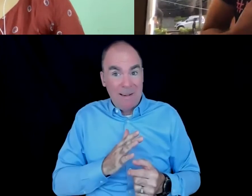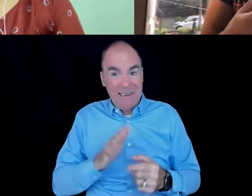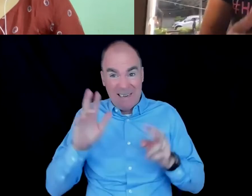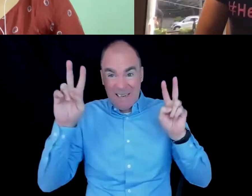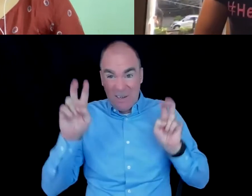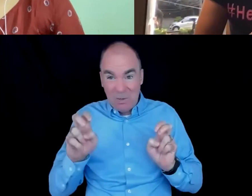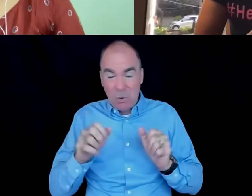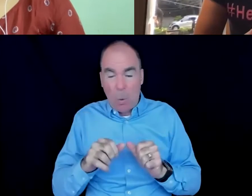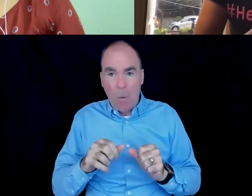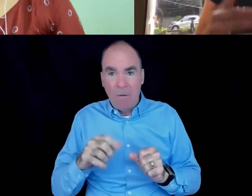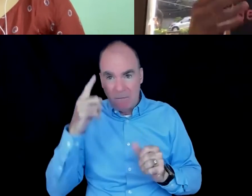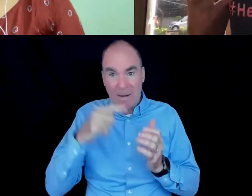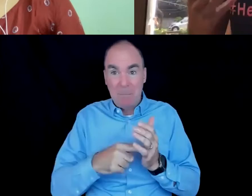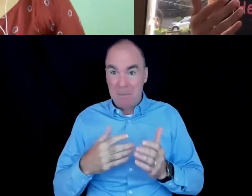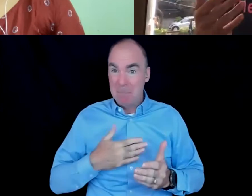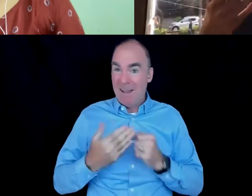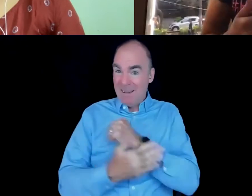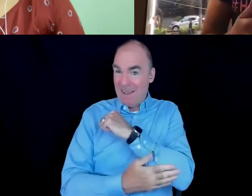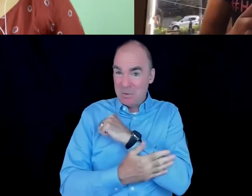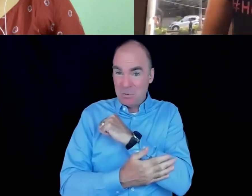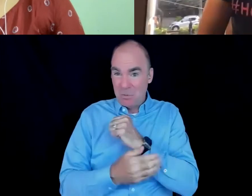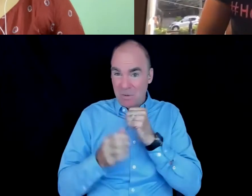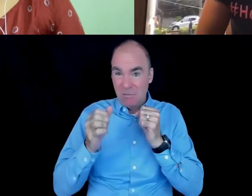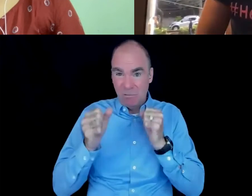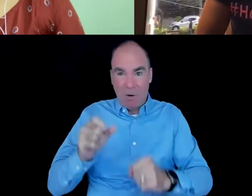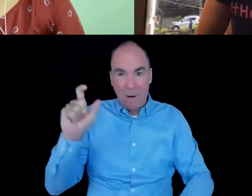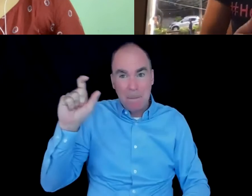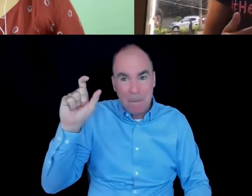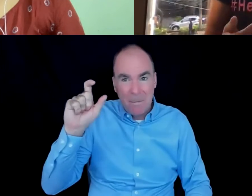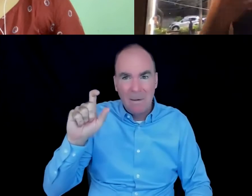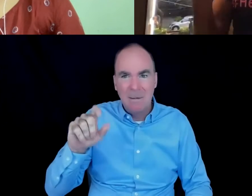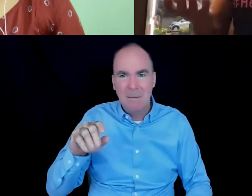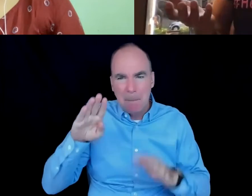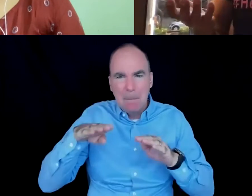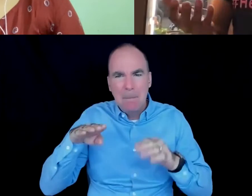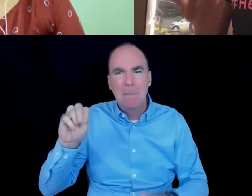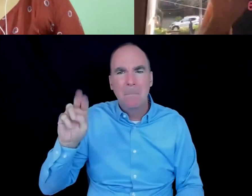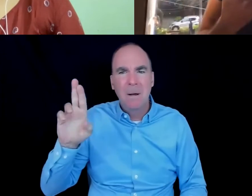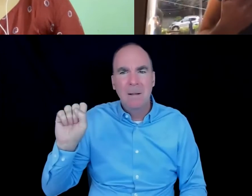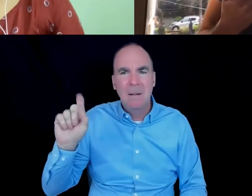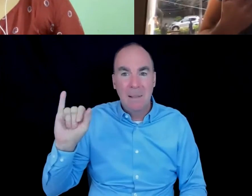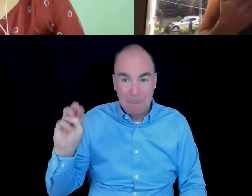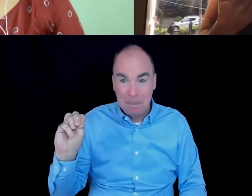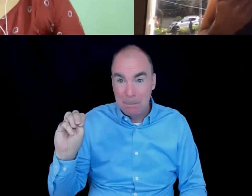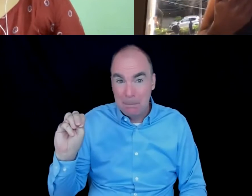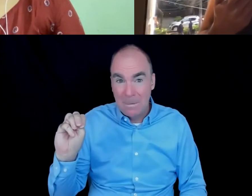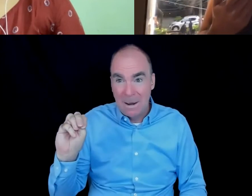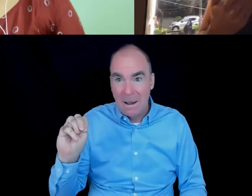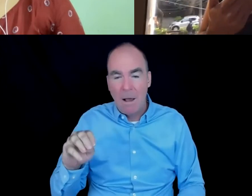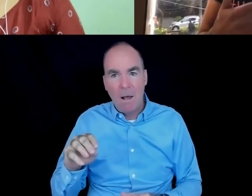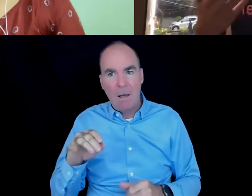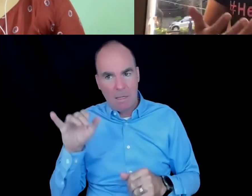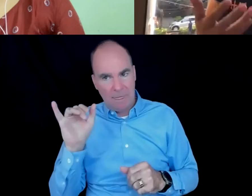Muslim country, as I told you before, like the way that we worked on is by telling people the difference between sex and gender, because